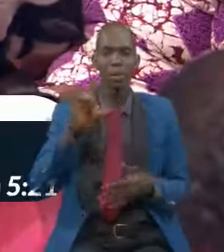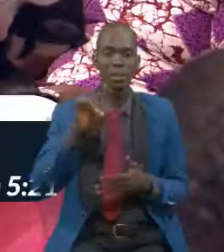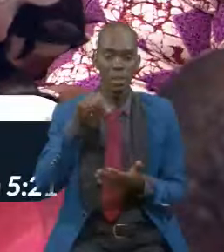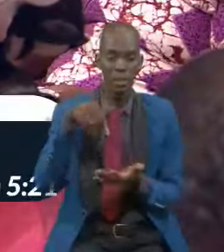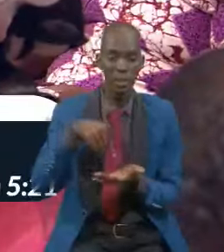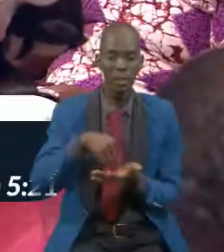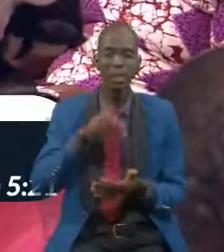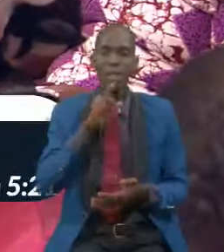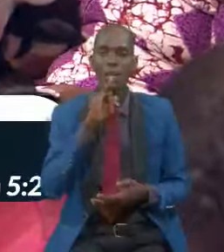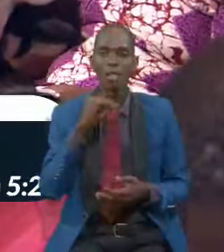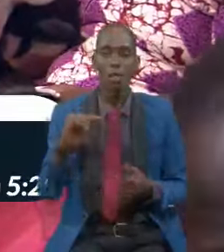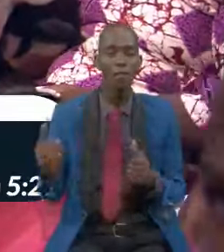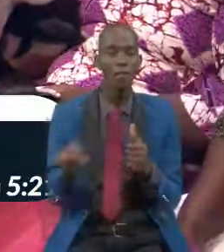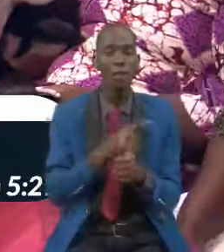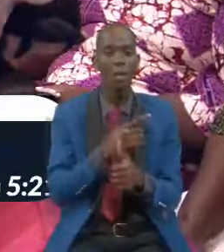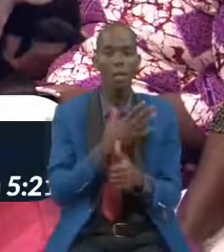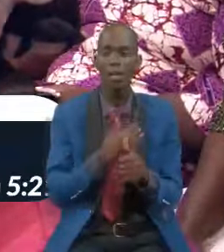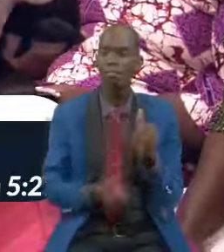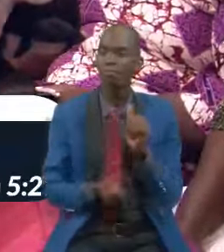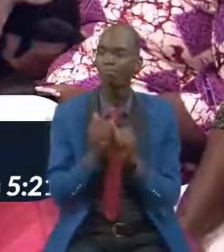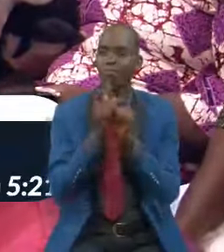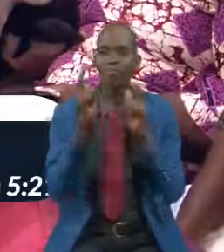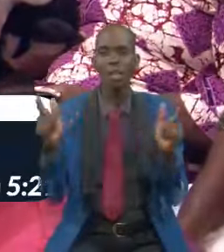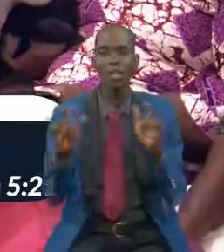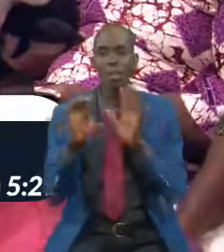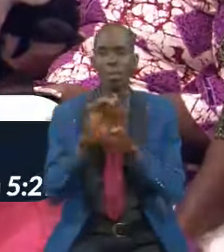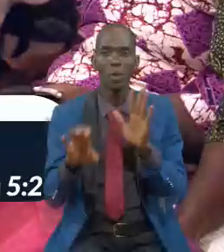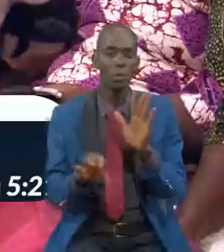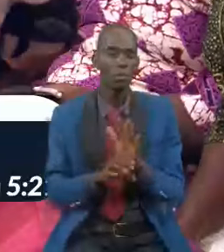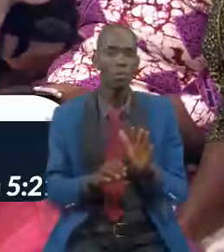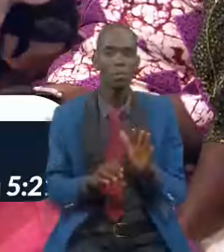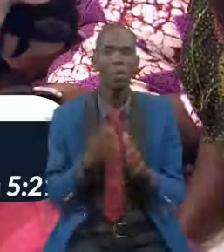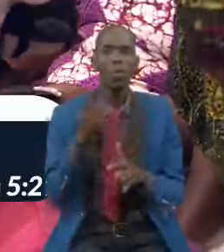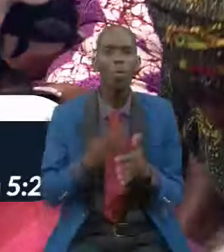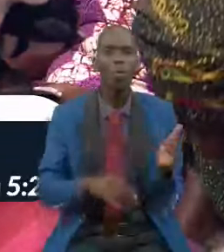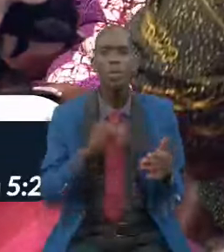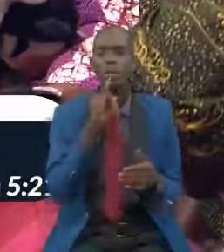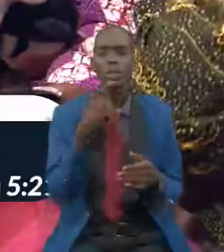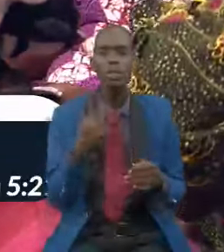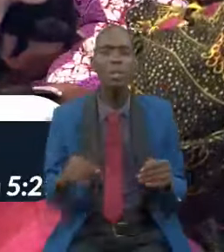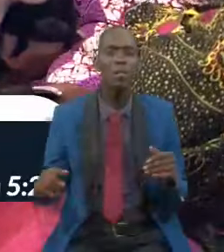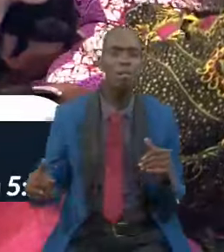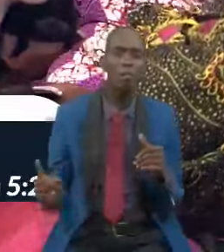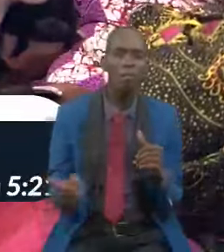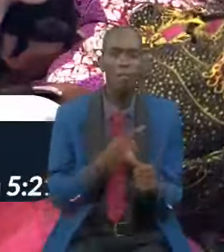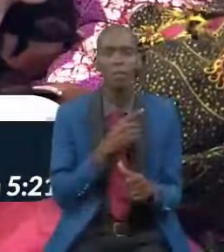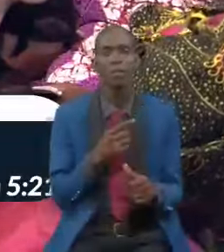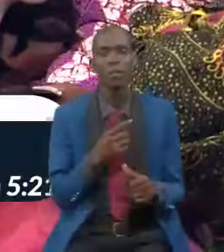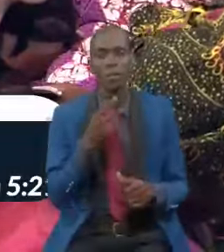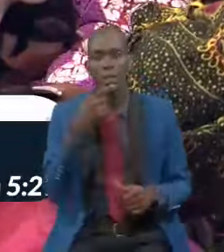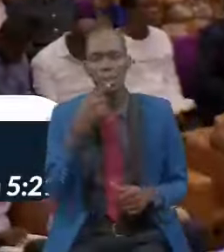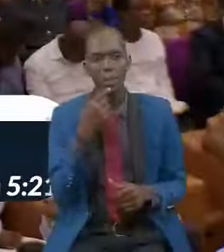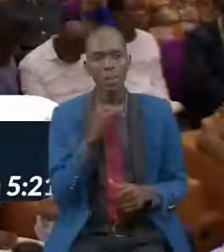first and the great commandment. What's the first sin and the